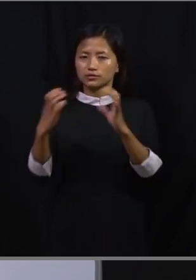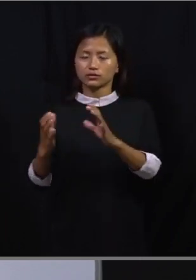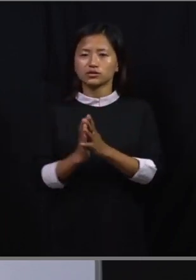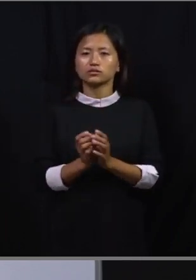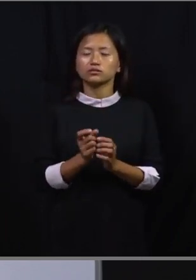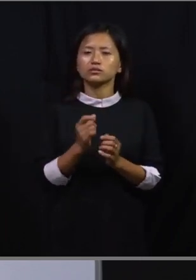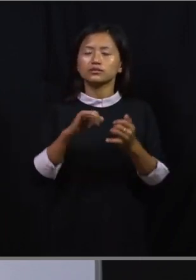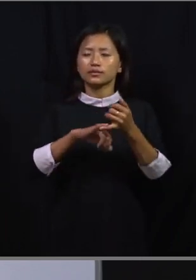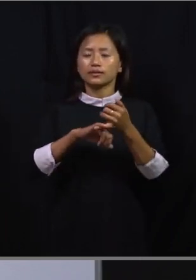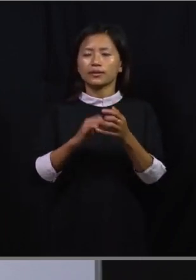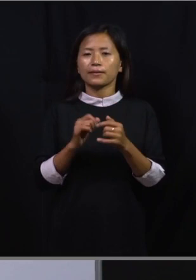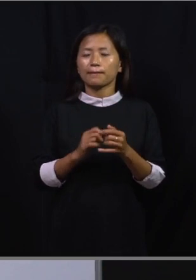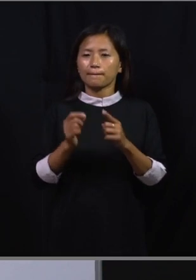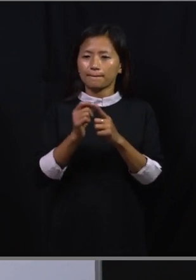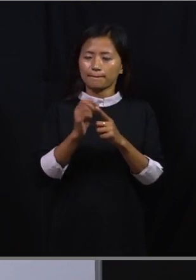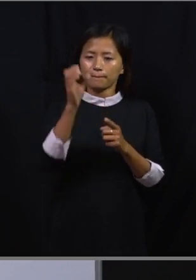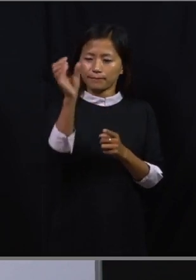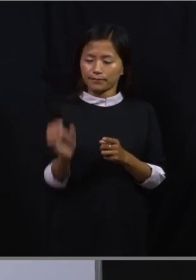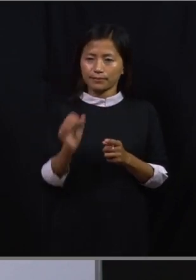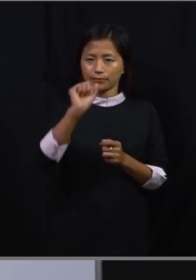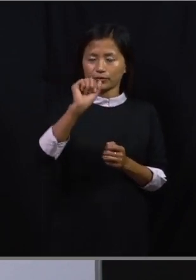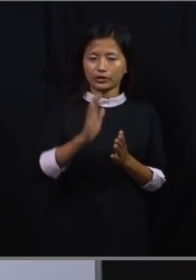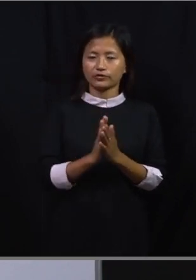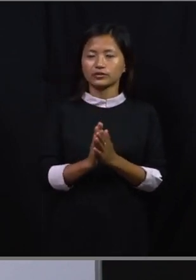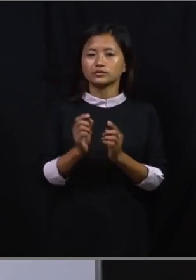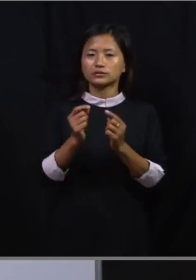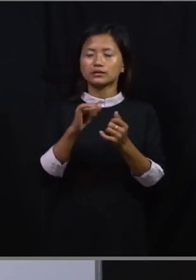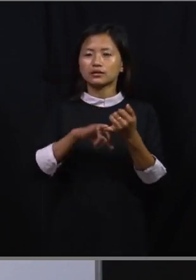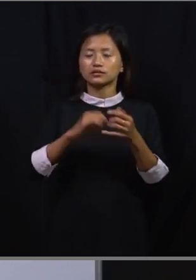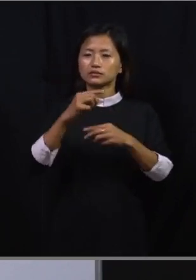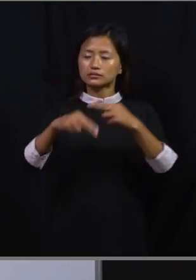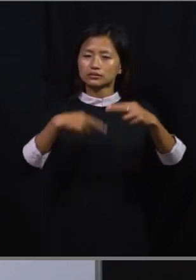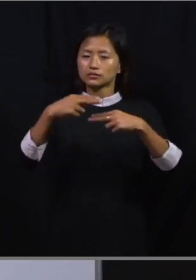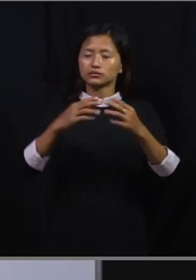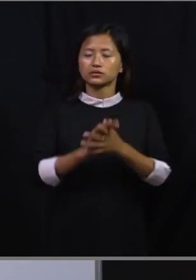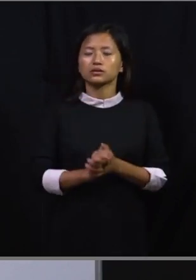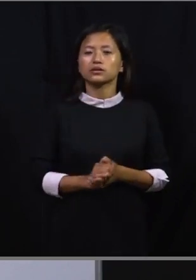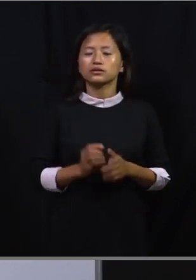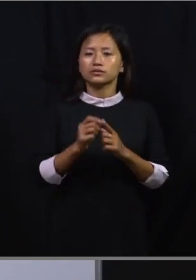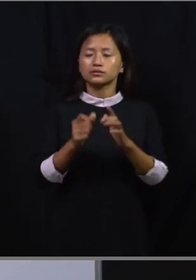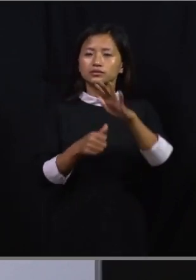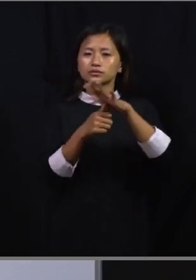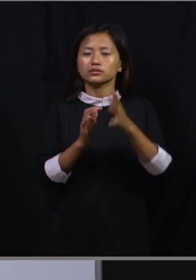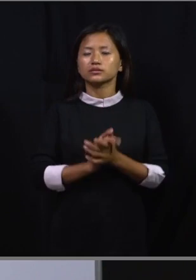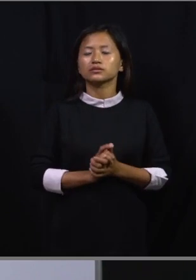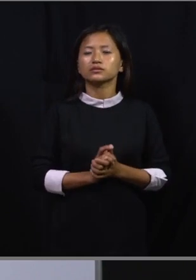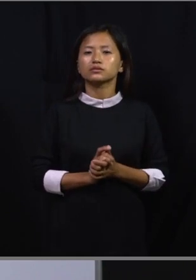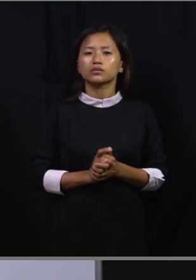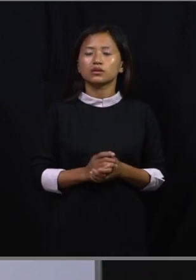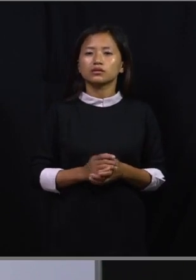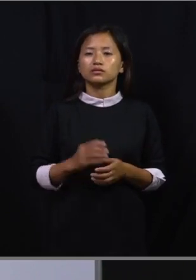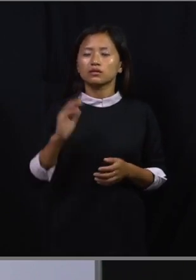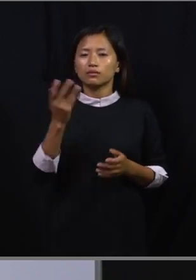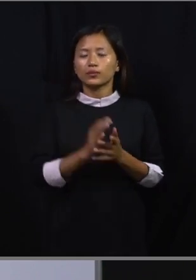industries. That's why the president, that is Boris Yeltsin, during that time, the president, his period of presidency was